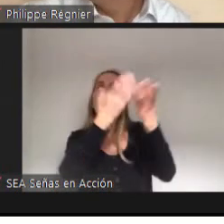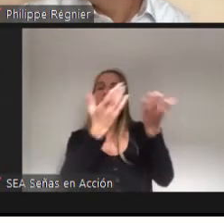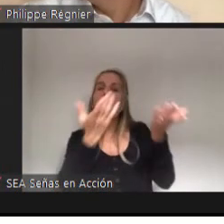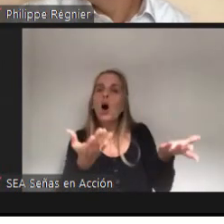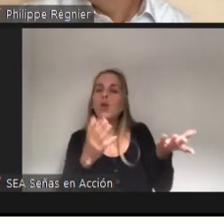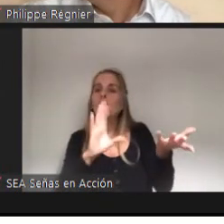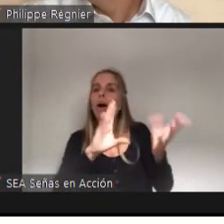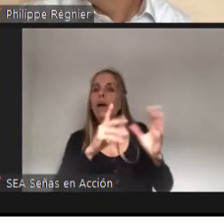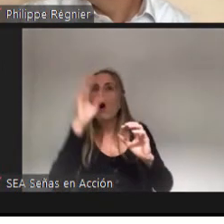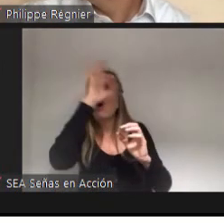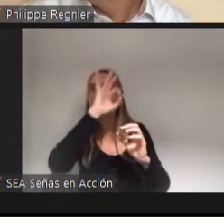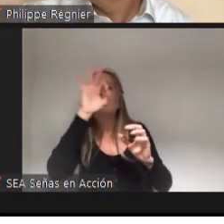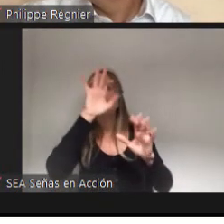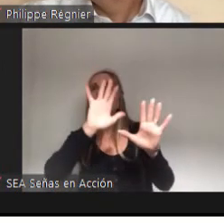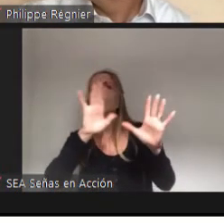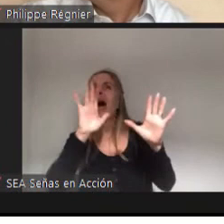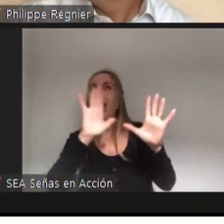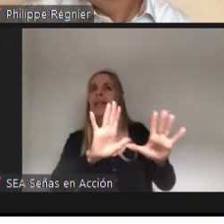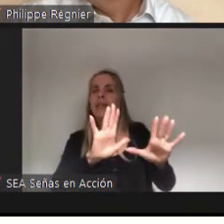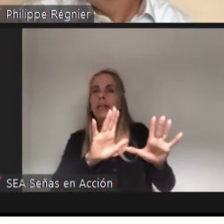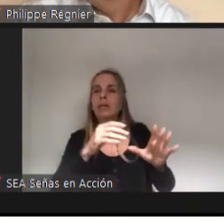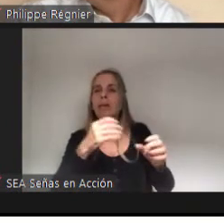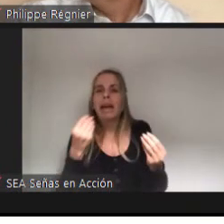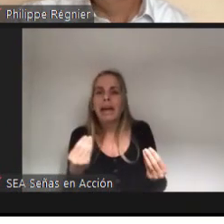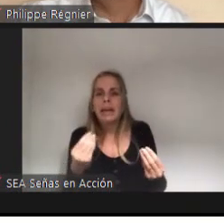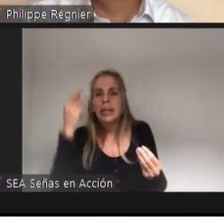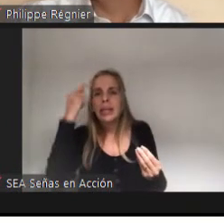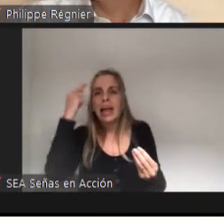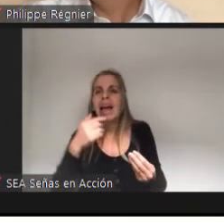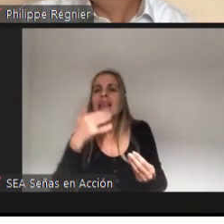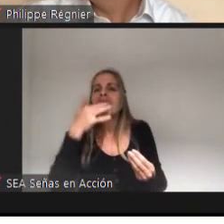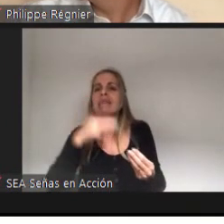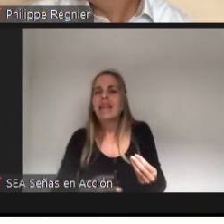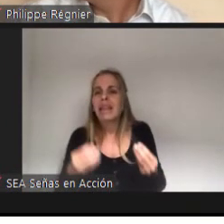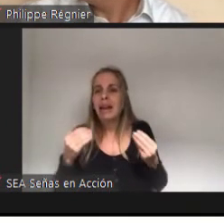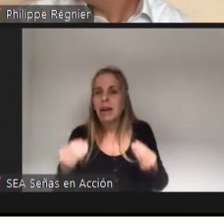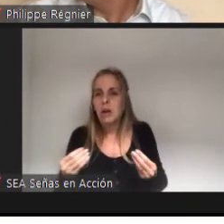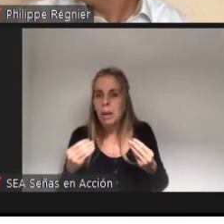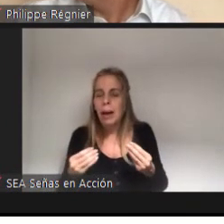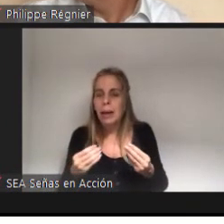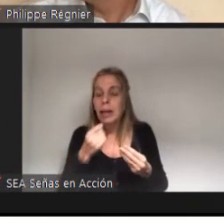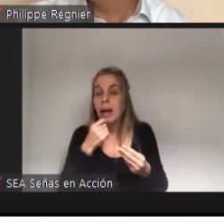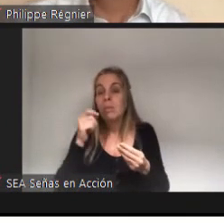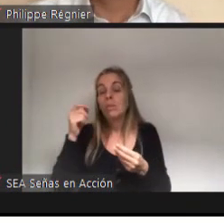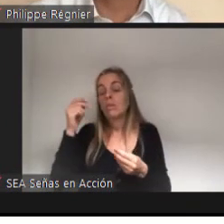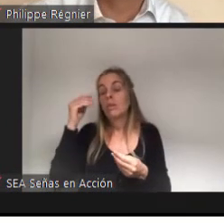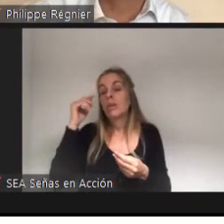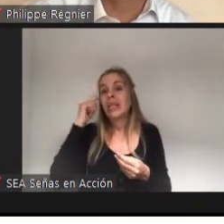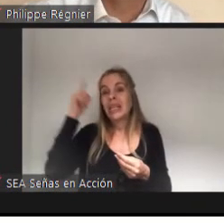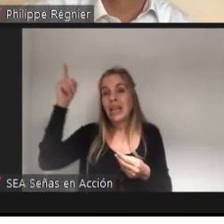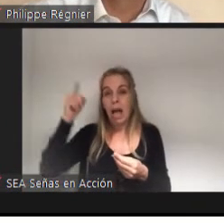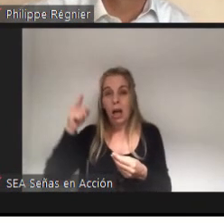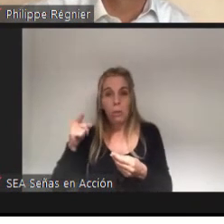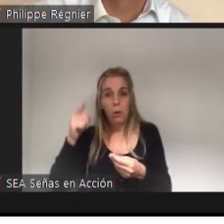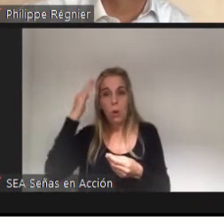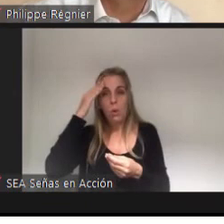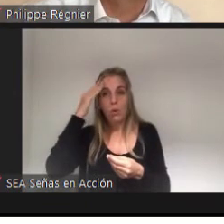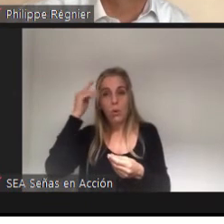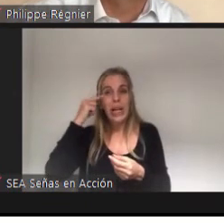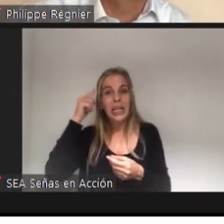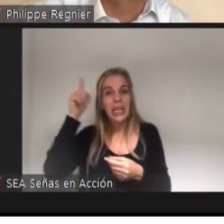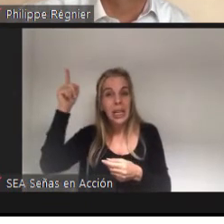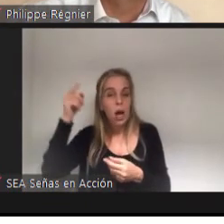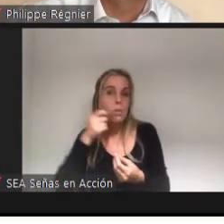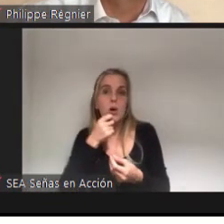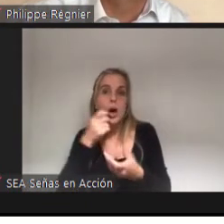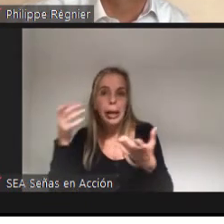from a Western perspective, means that we have to try to understand what is happening, politically speaking, in